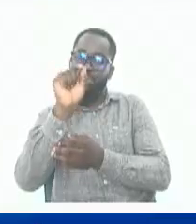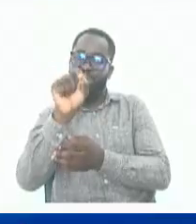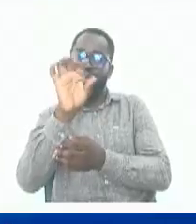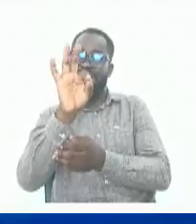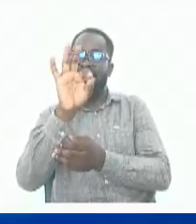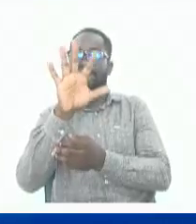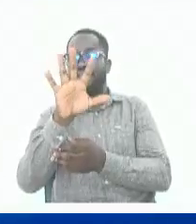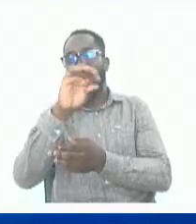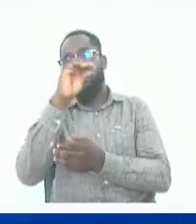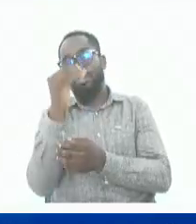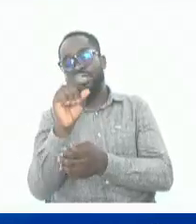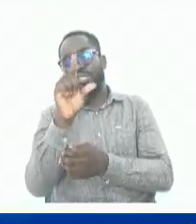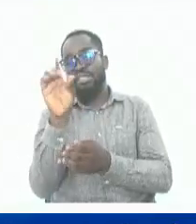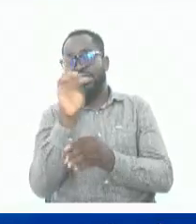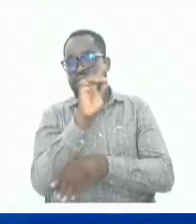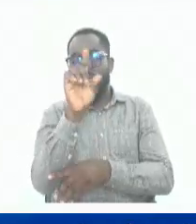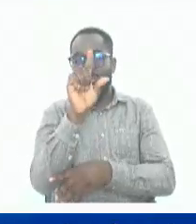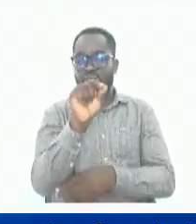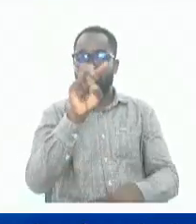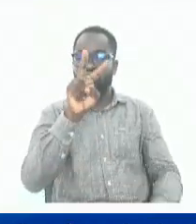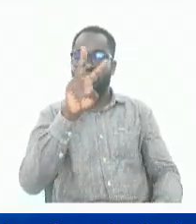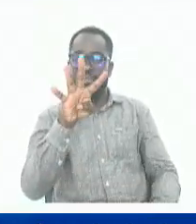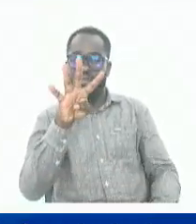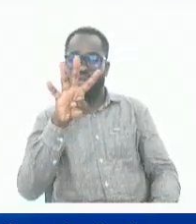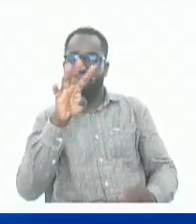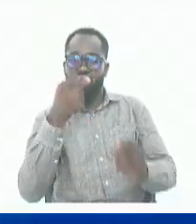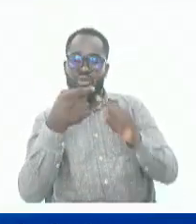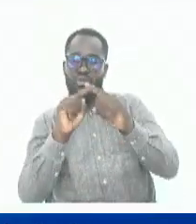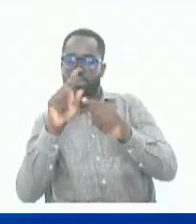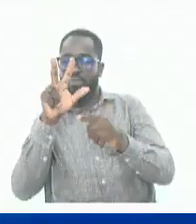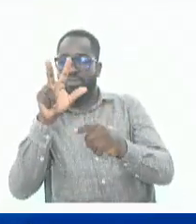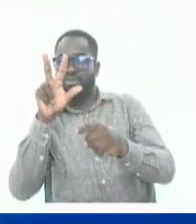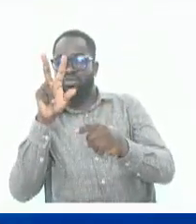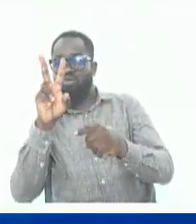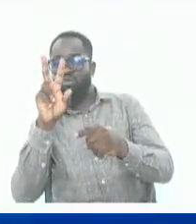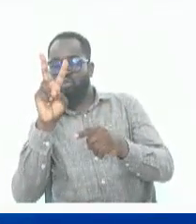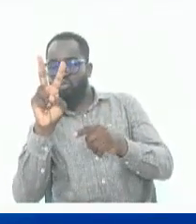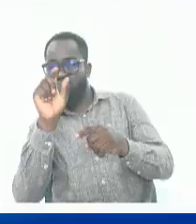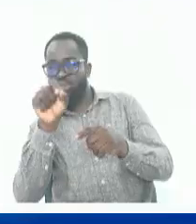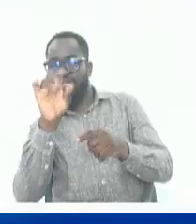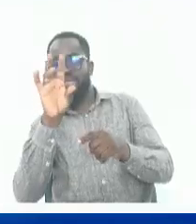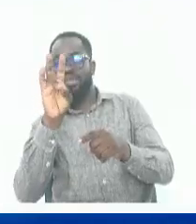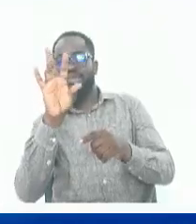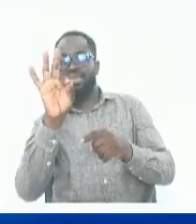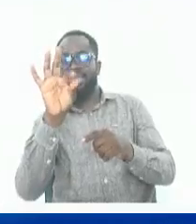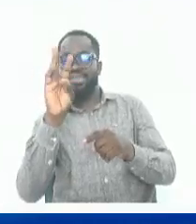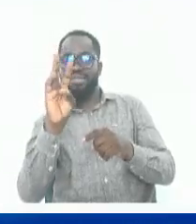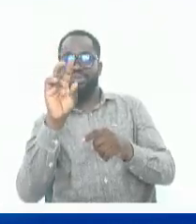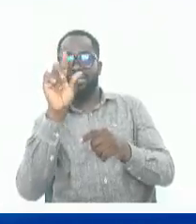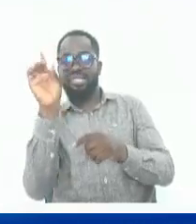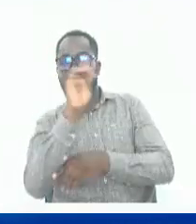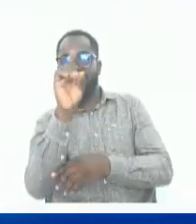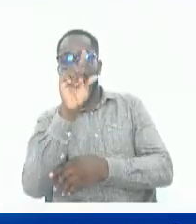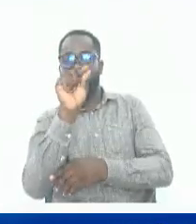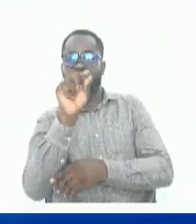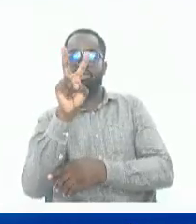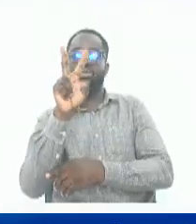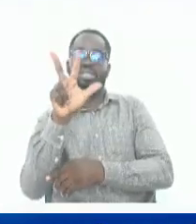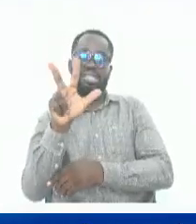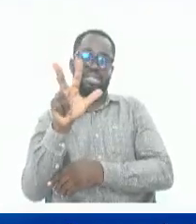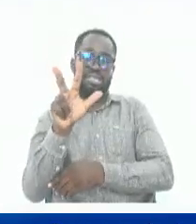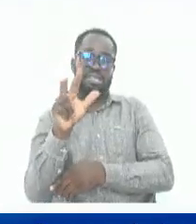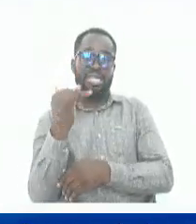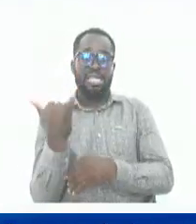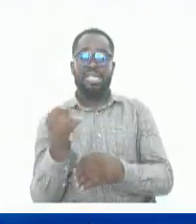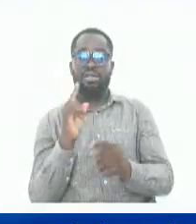in December 2024 from 32.97% in December 2023. Now I'll